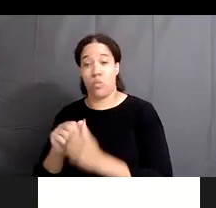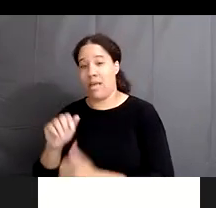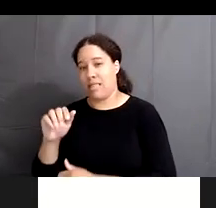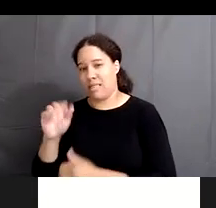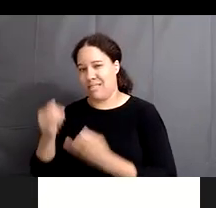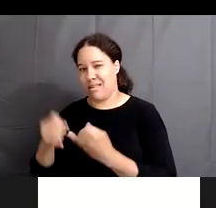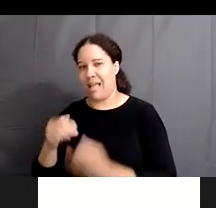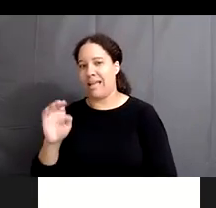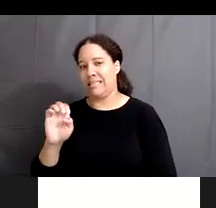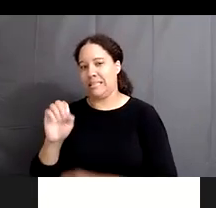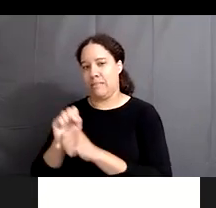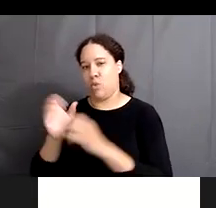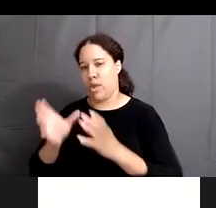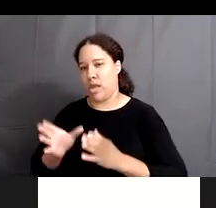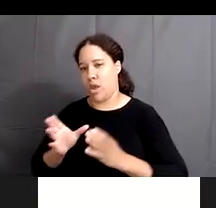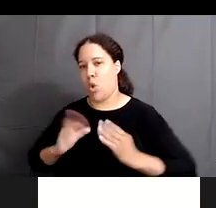We'll go ahead.